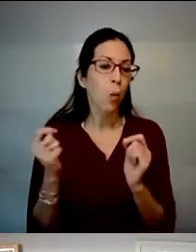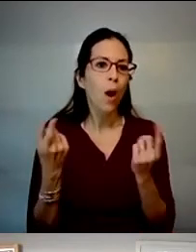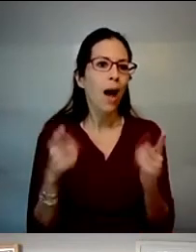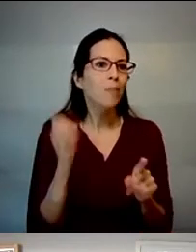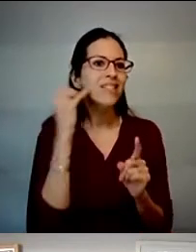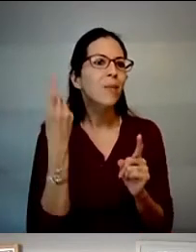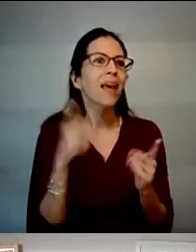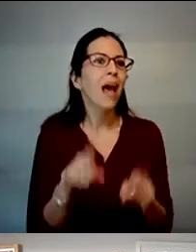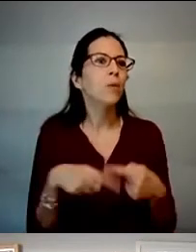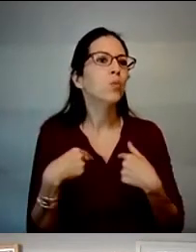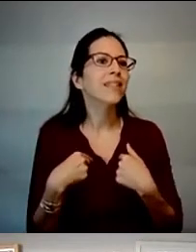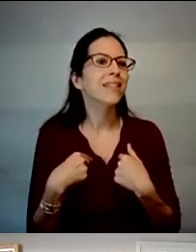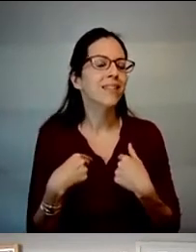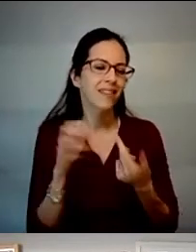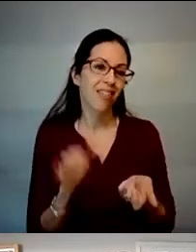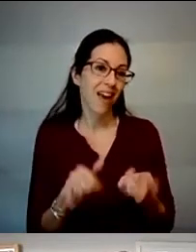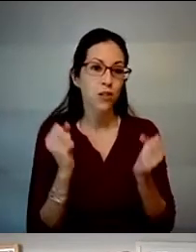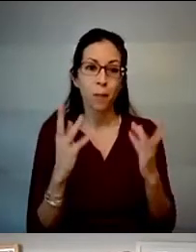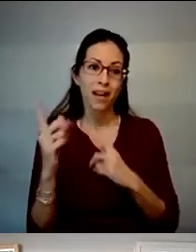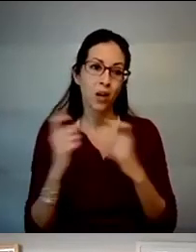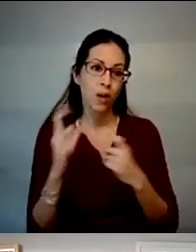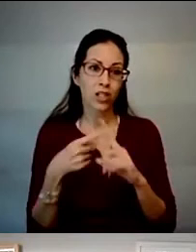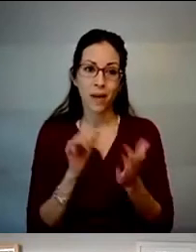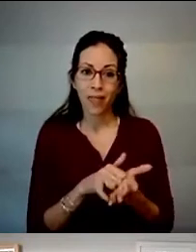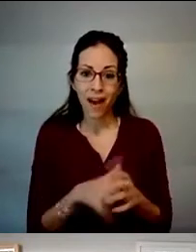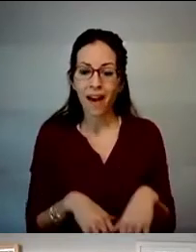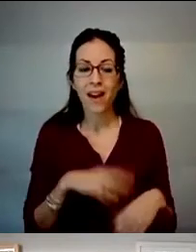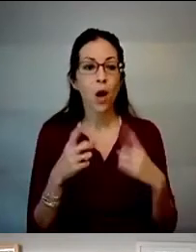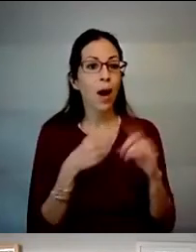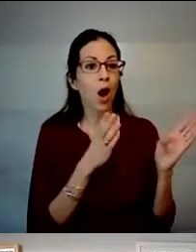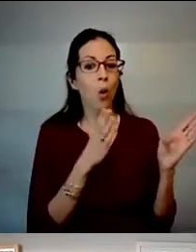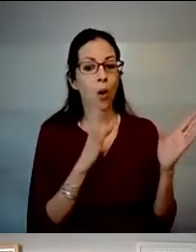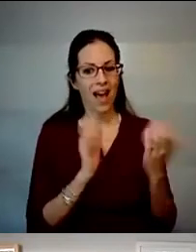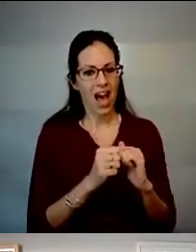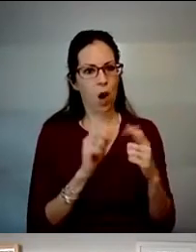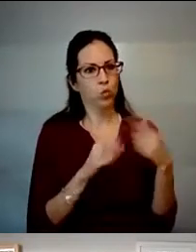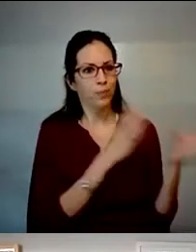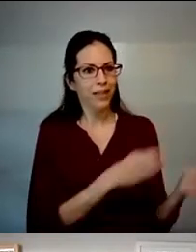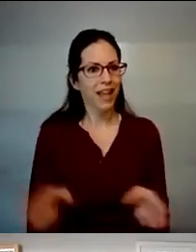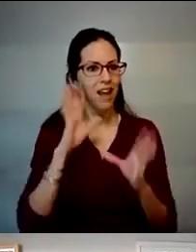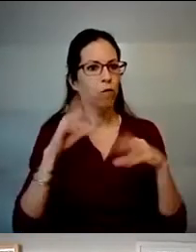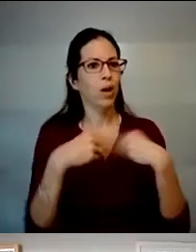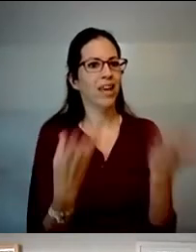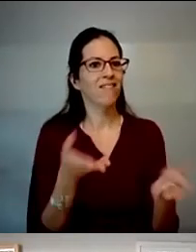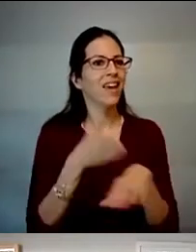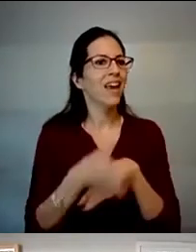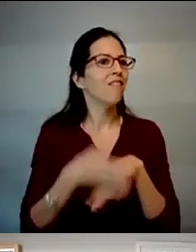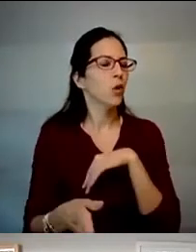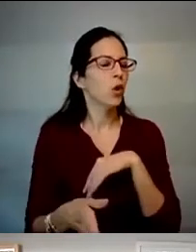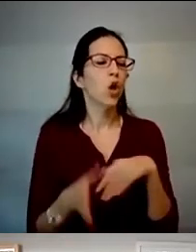know, so there was a lot of questions about, you know, that and about plan giving afterwards. It just got to be a really popular